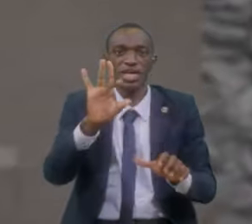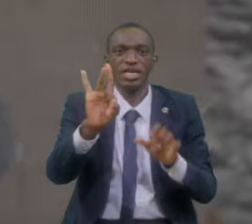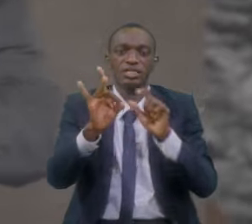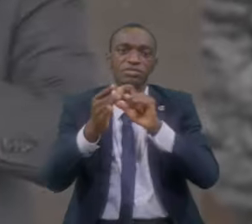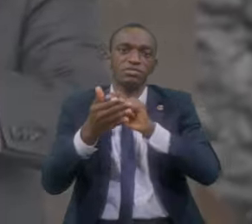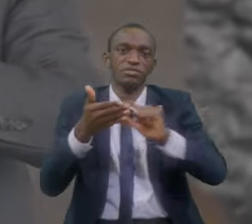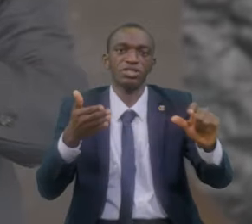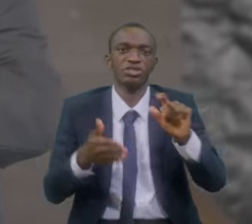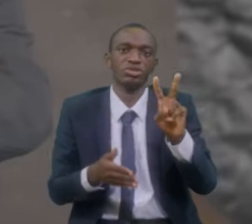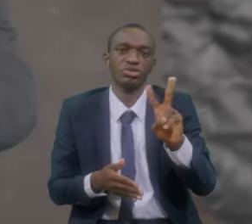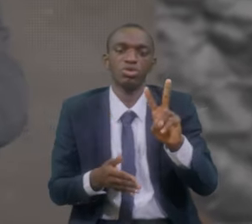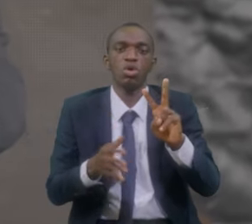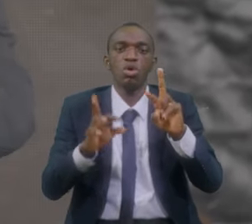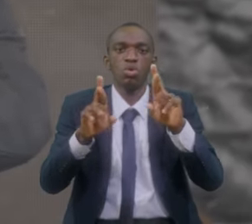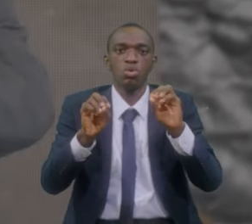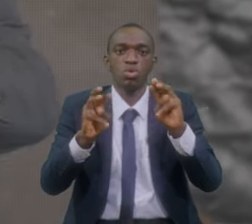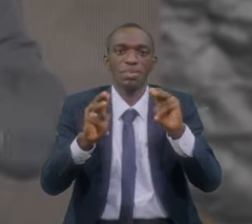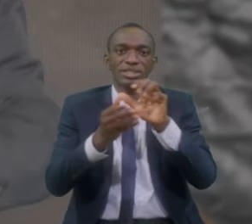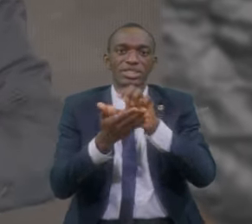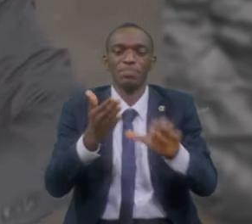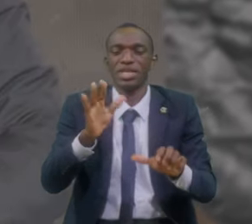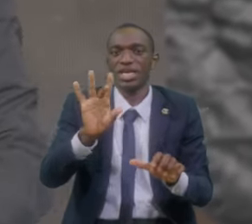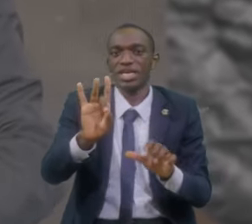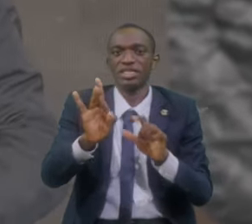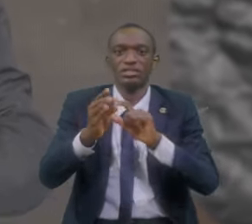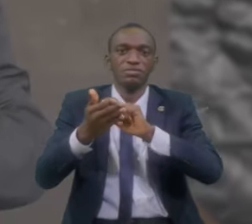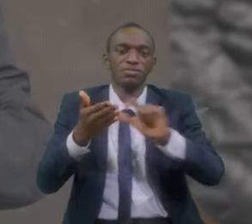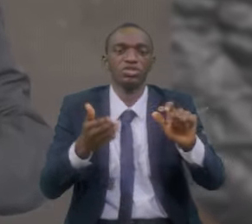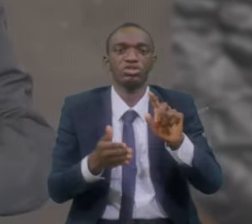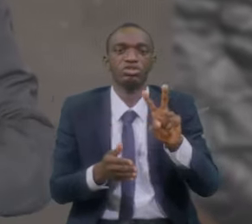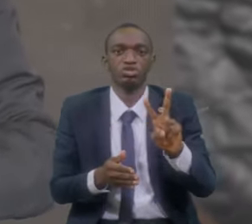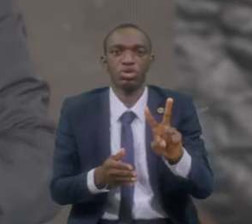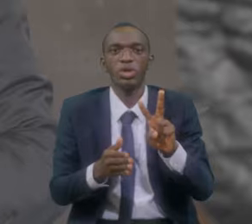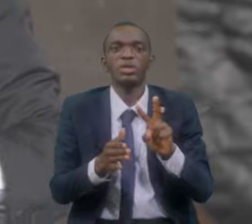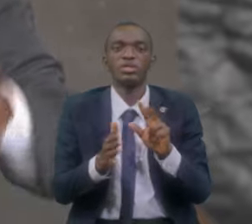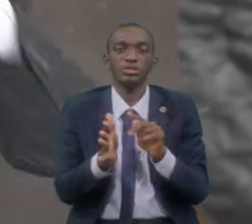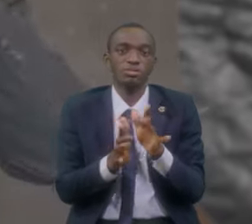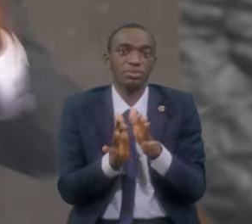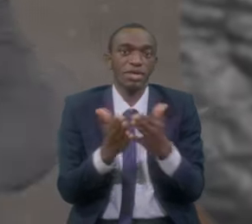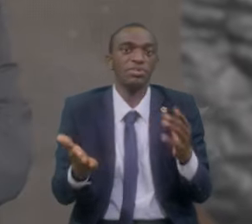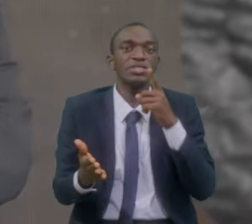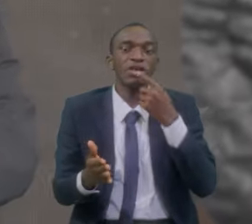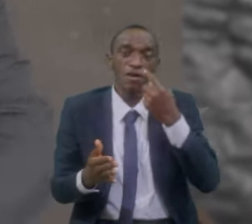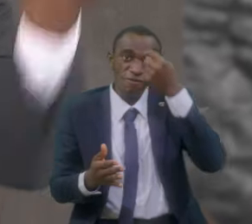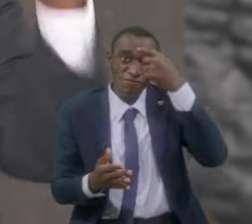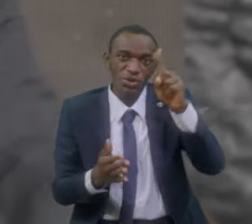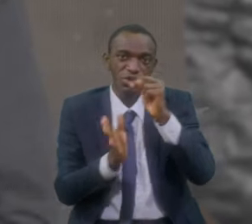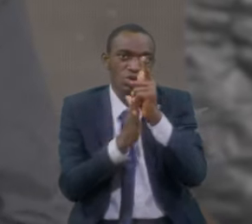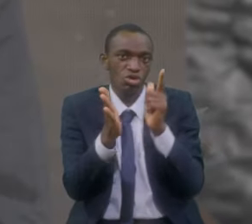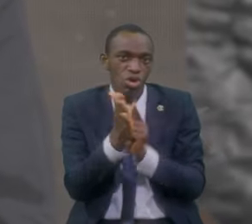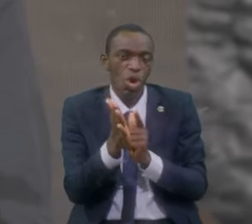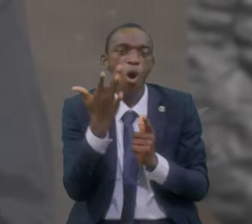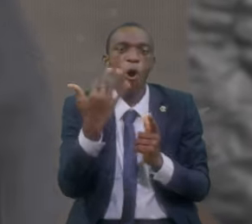8, looking at verse 2, it tells us here, for the law of the Spirit of life